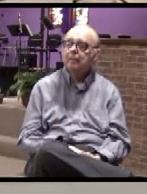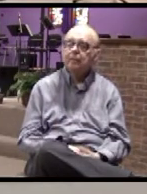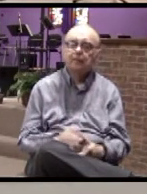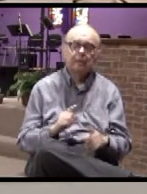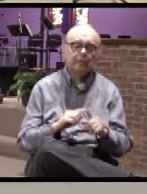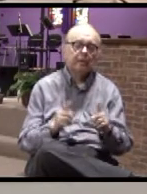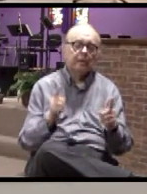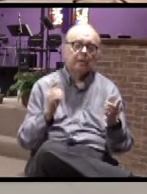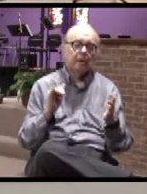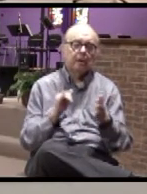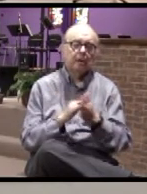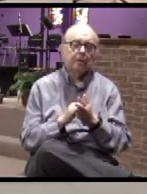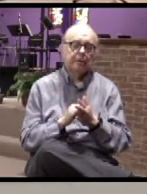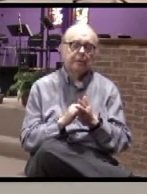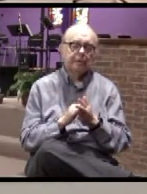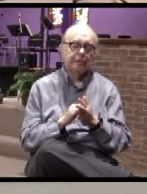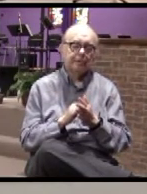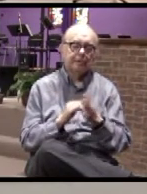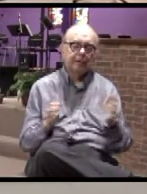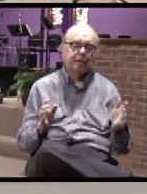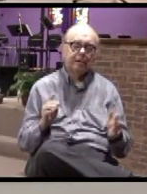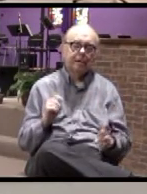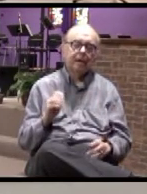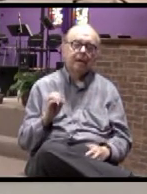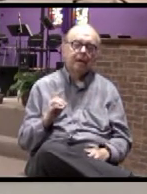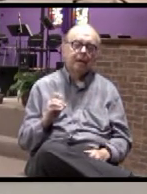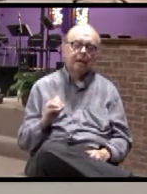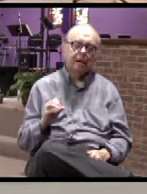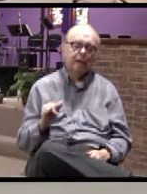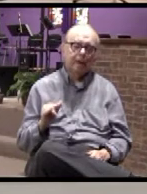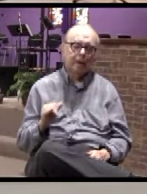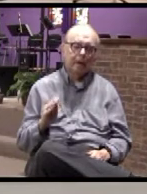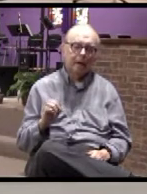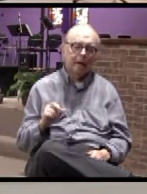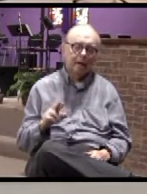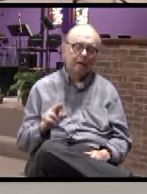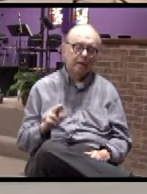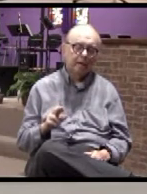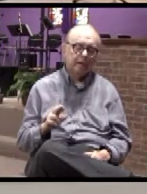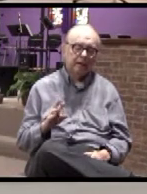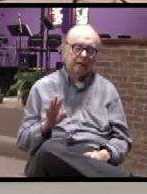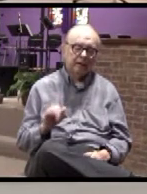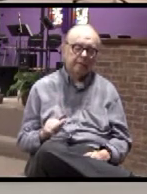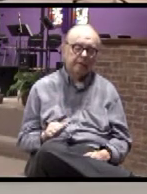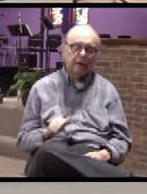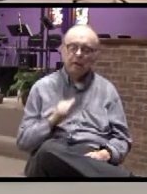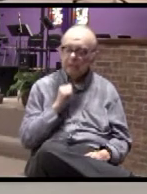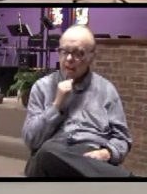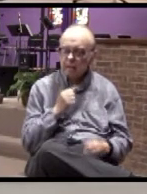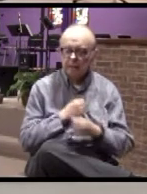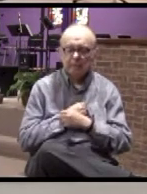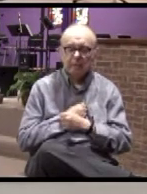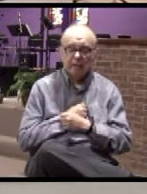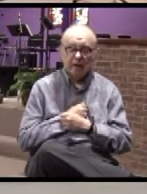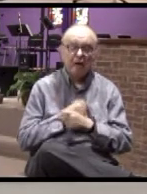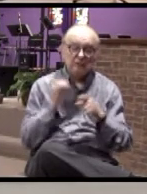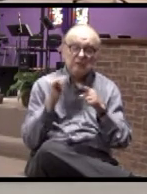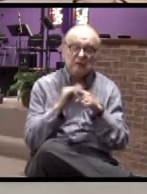That this big teddy bear could be so unlovable. I would have cussed you